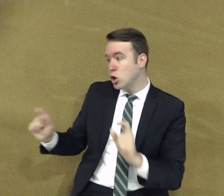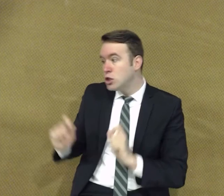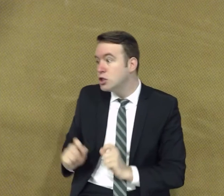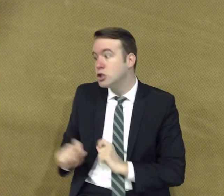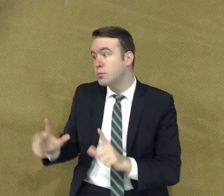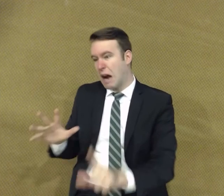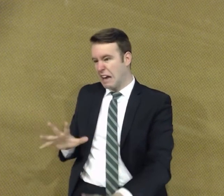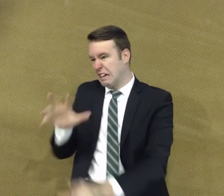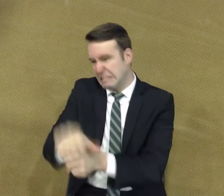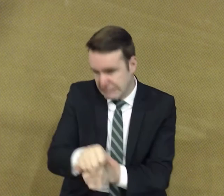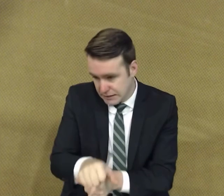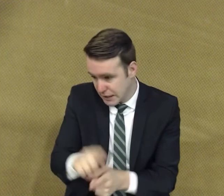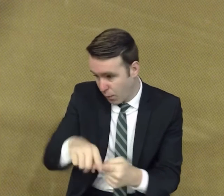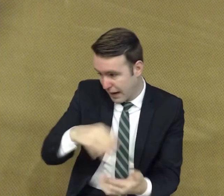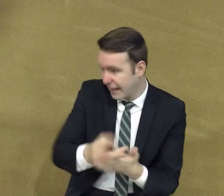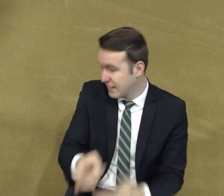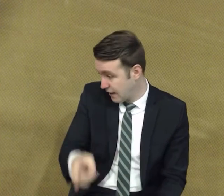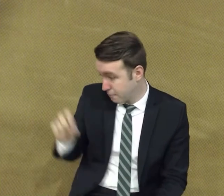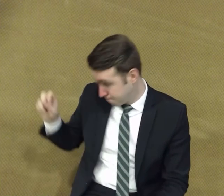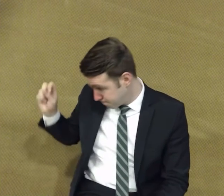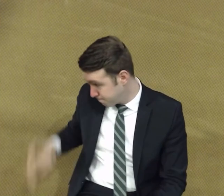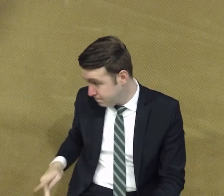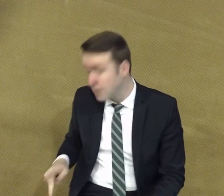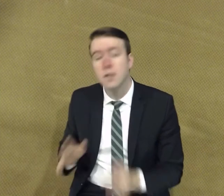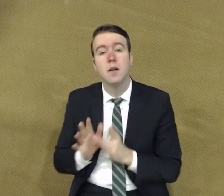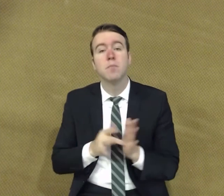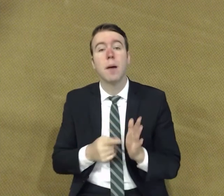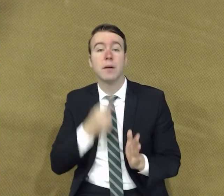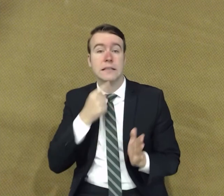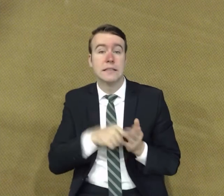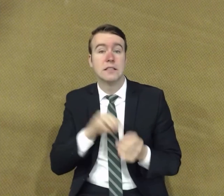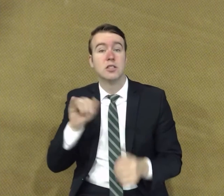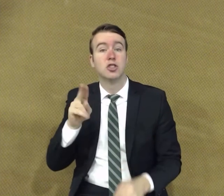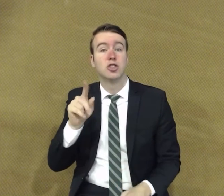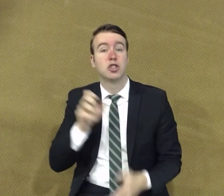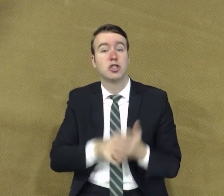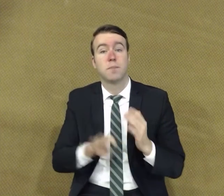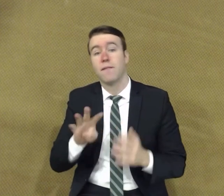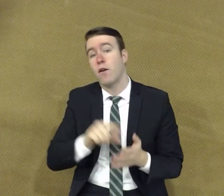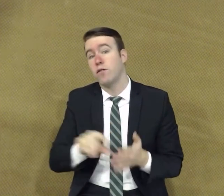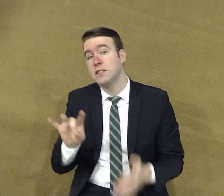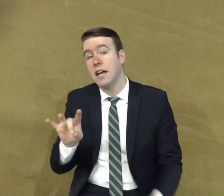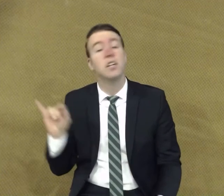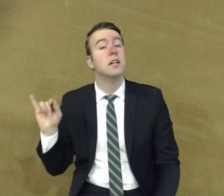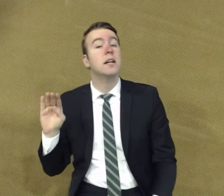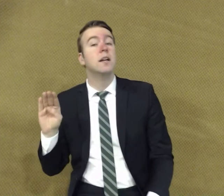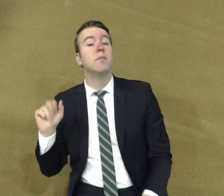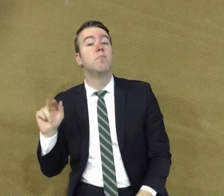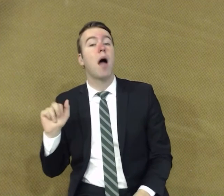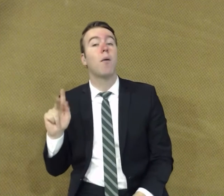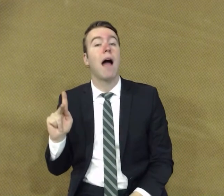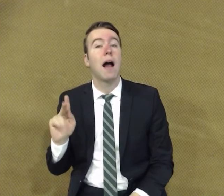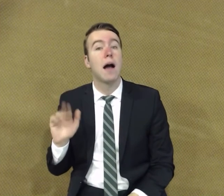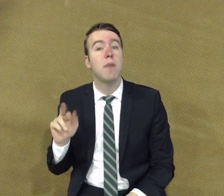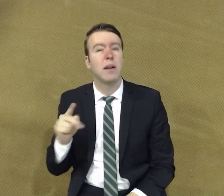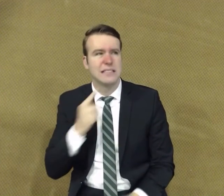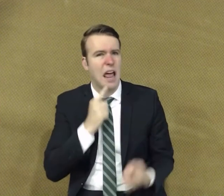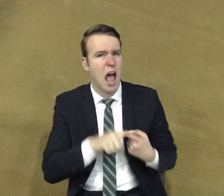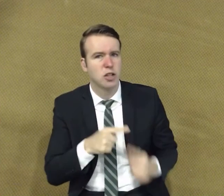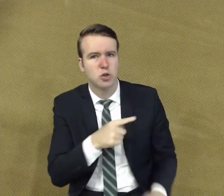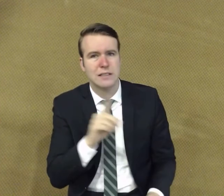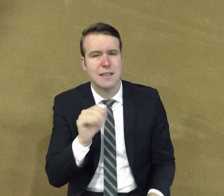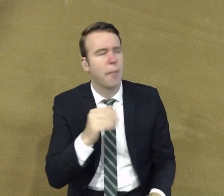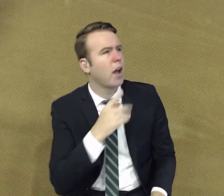can surprise him when he gets there. But the Bible says in Judges 4 and 8, Barak speaking, and Barak said unto